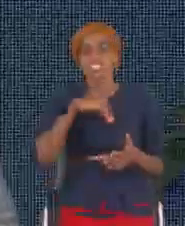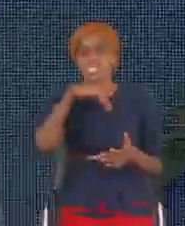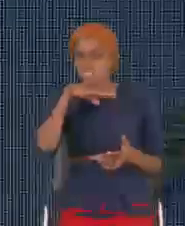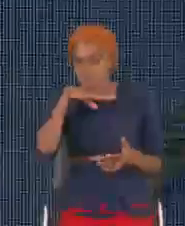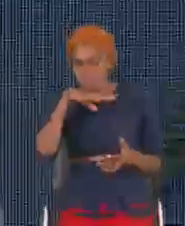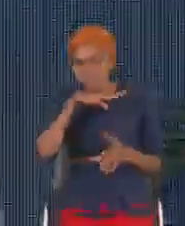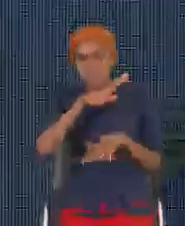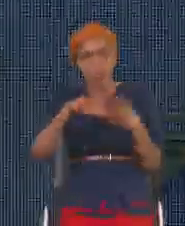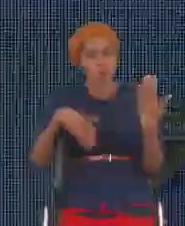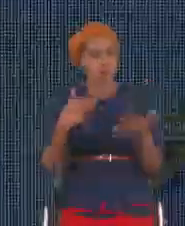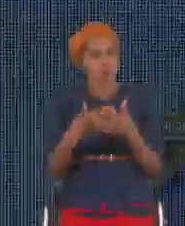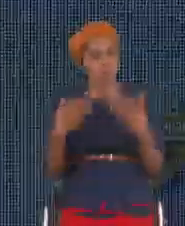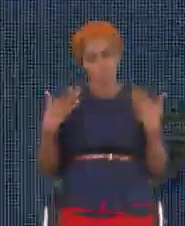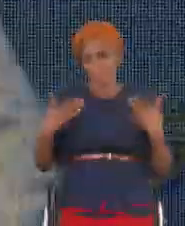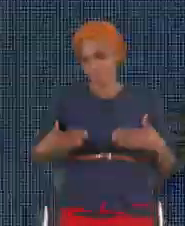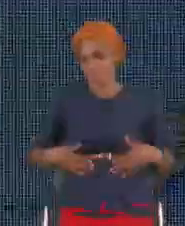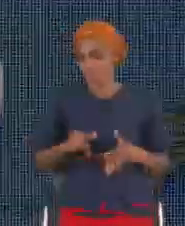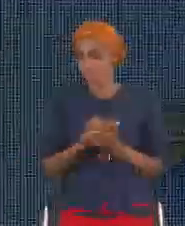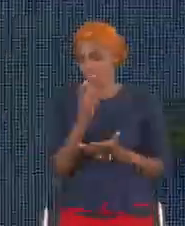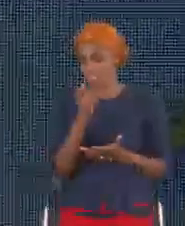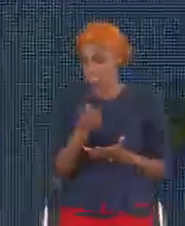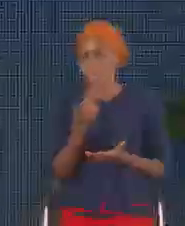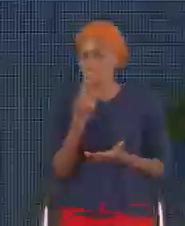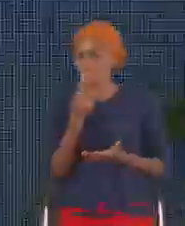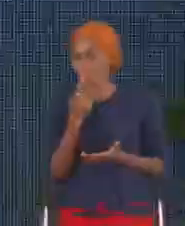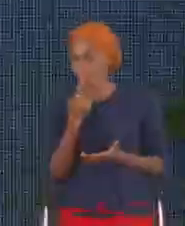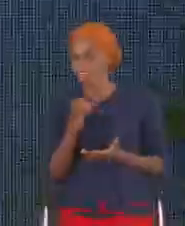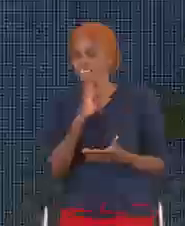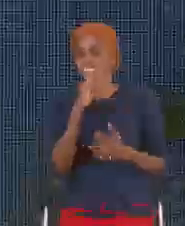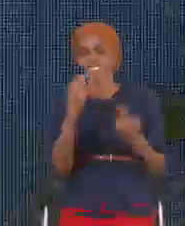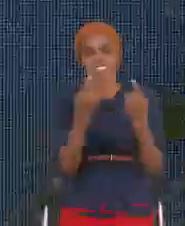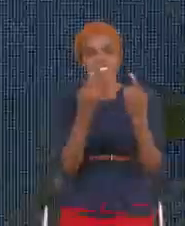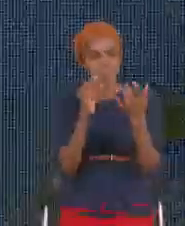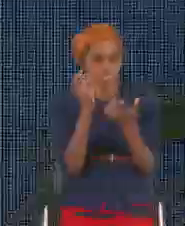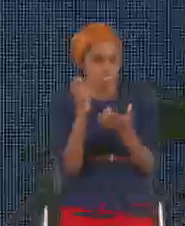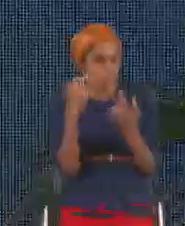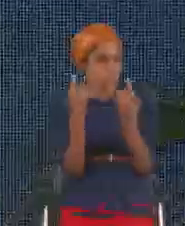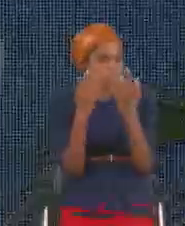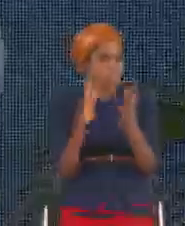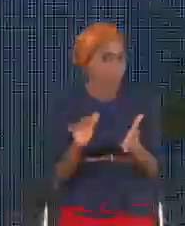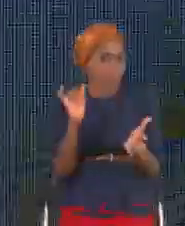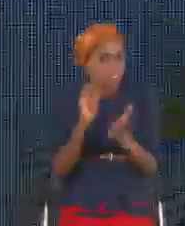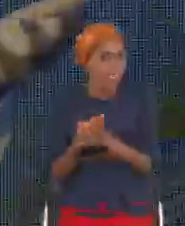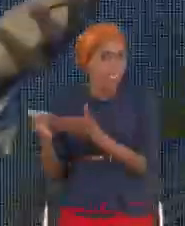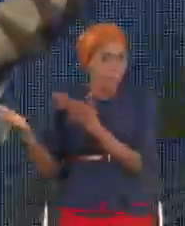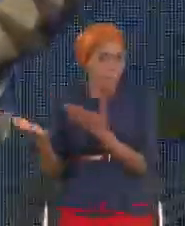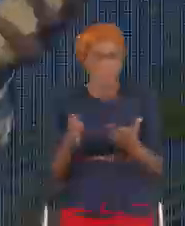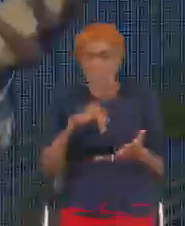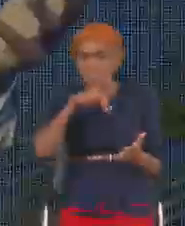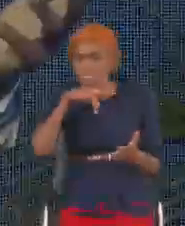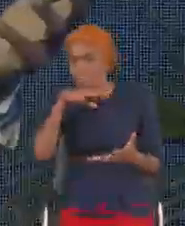little tongue is the little transgressor that brings